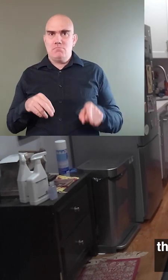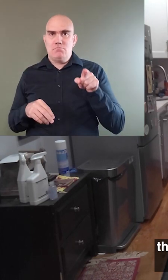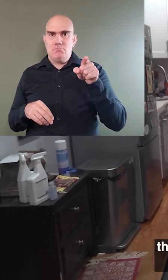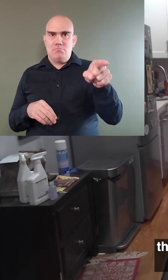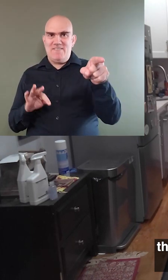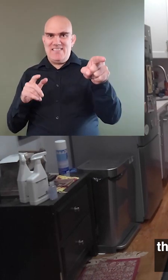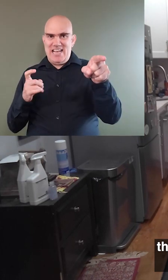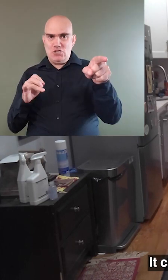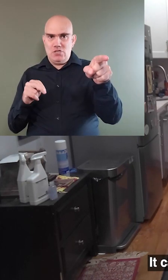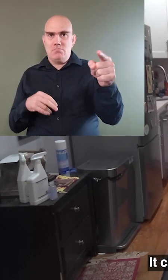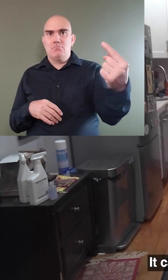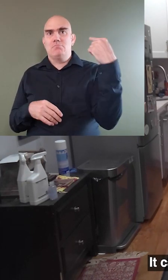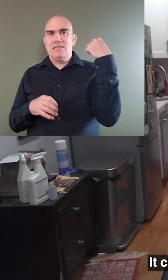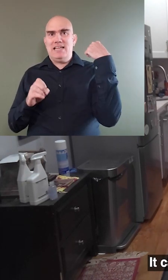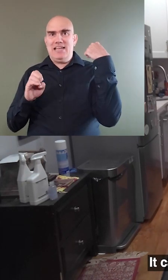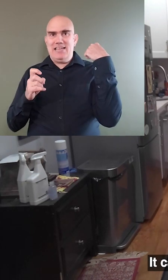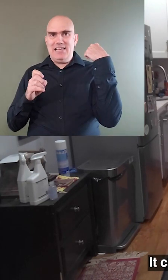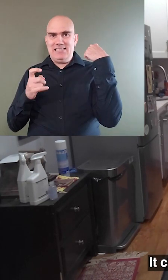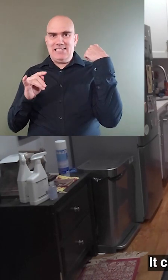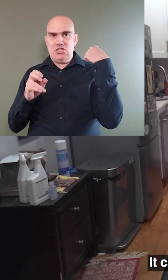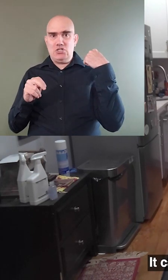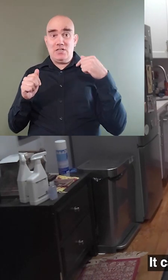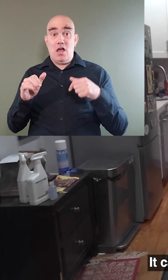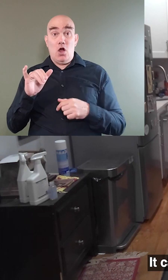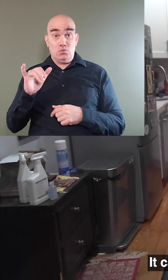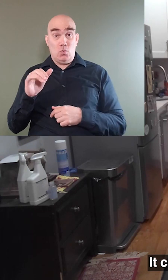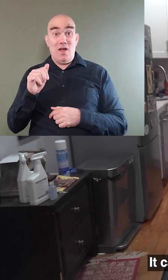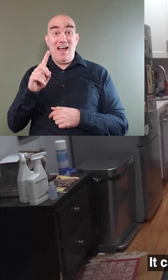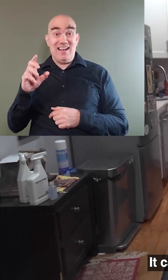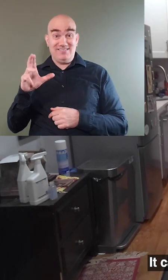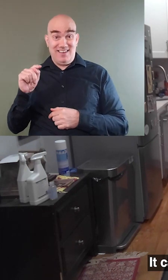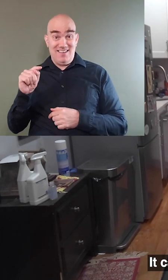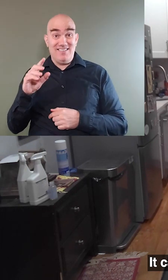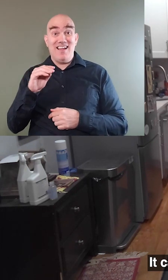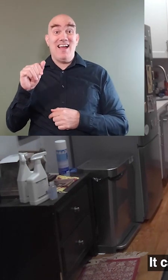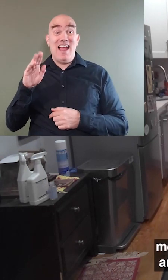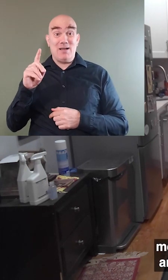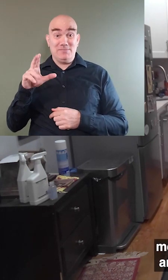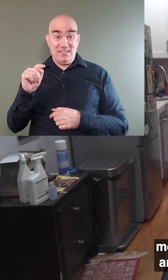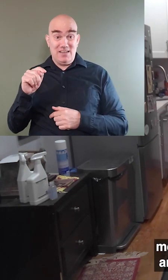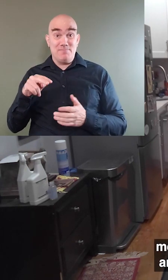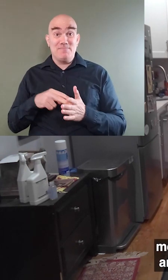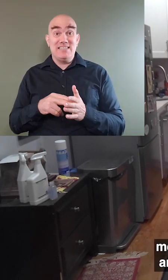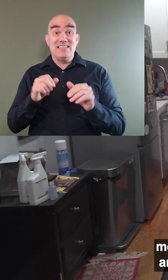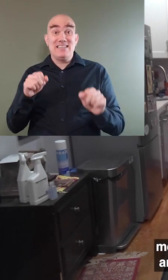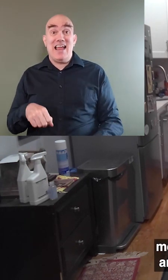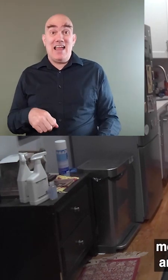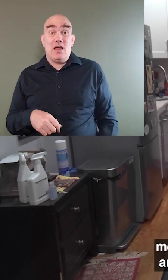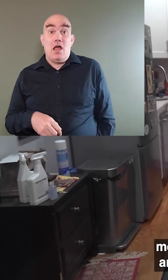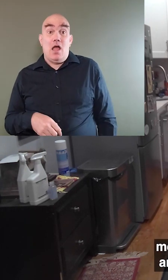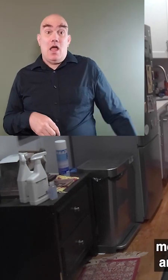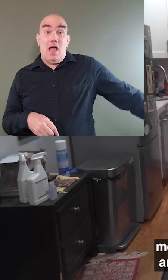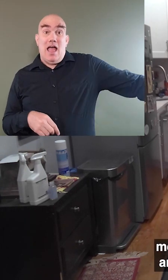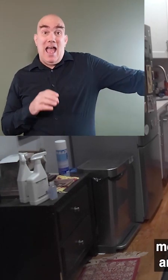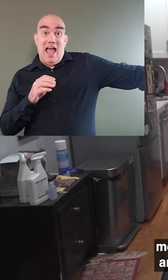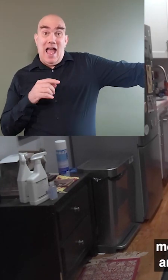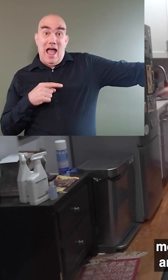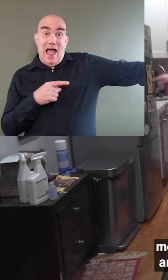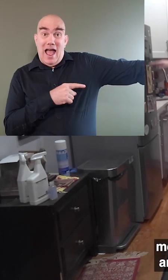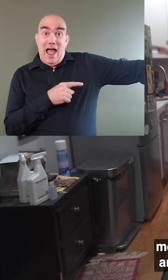shoulder joint. It can also adduct and abduct, meaning that I can bring my arm out